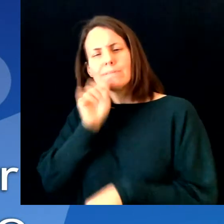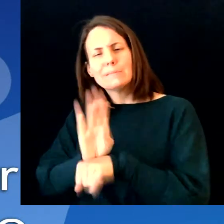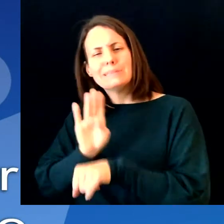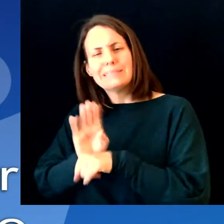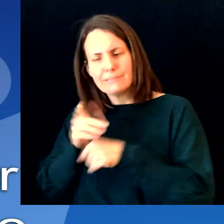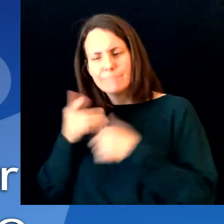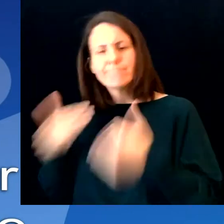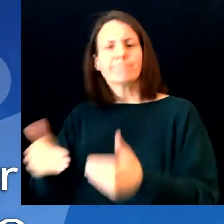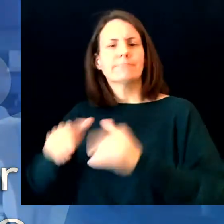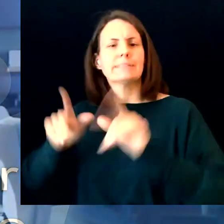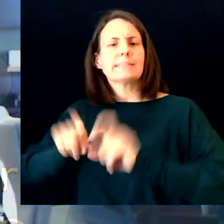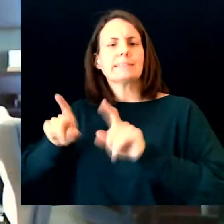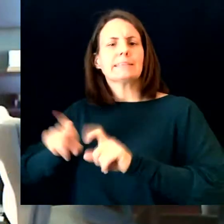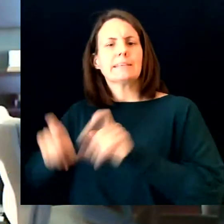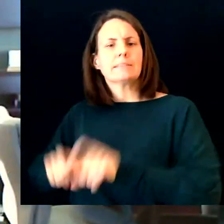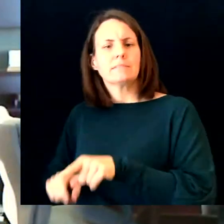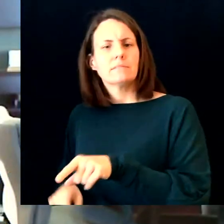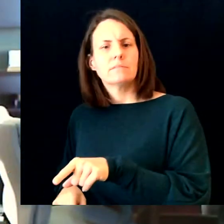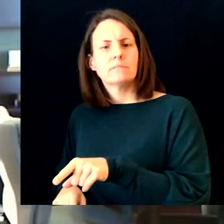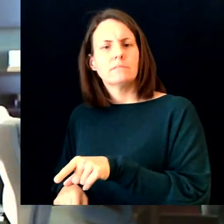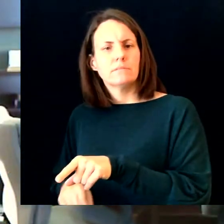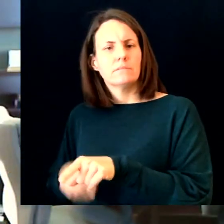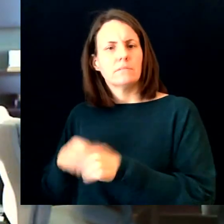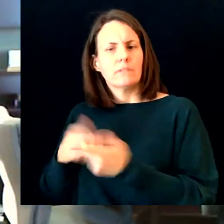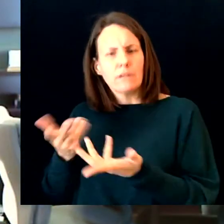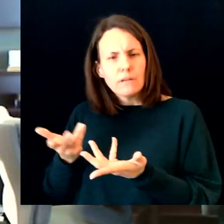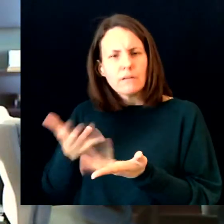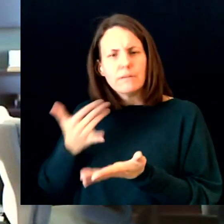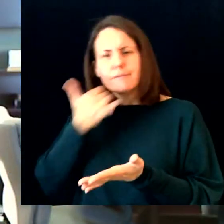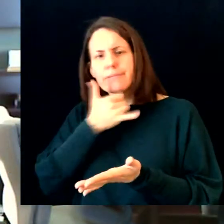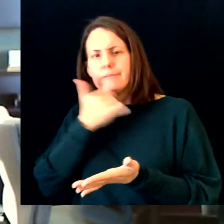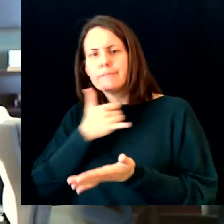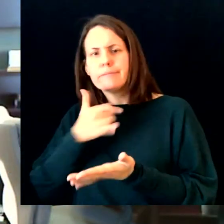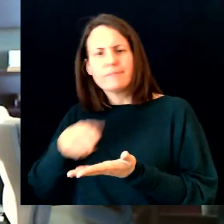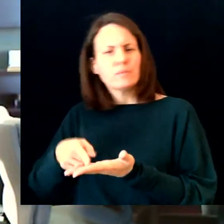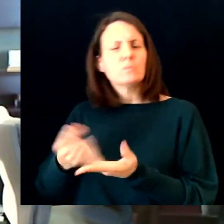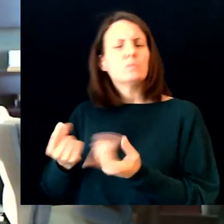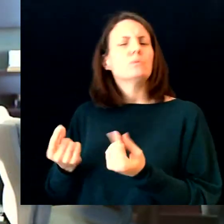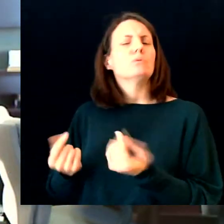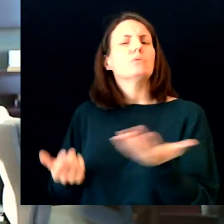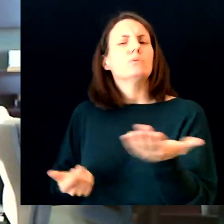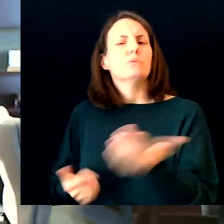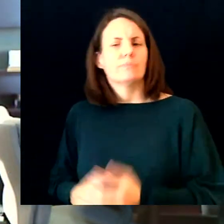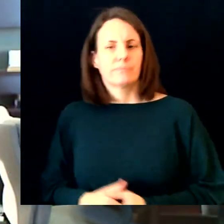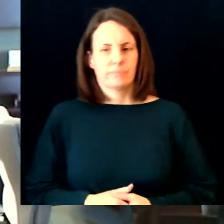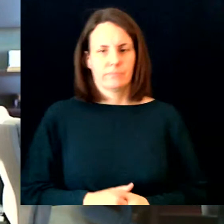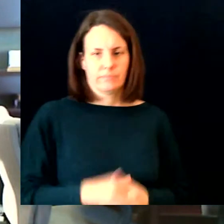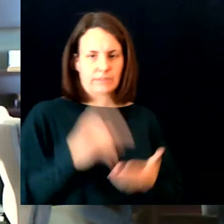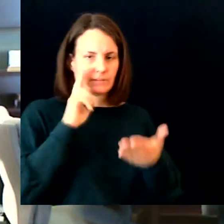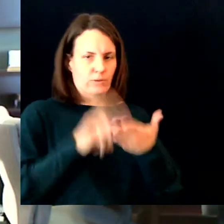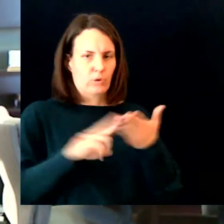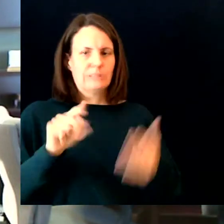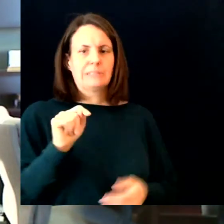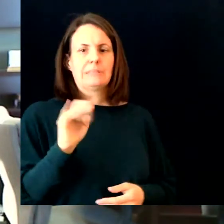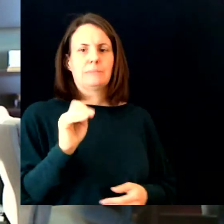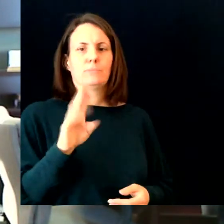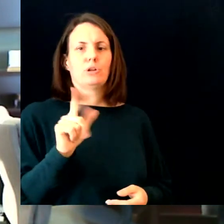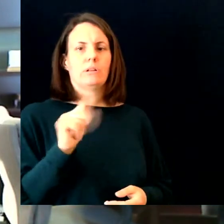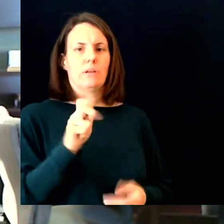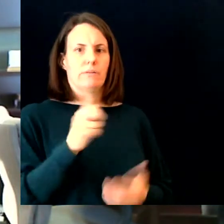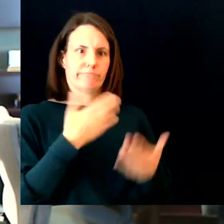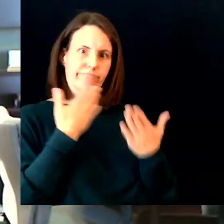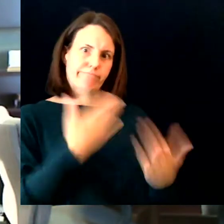really appreciate the question. So let's start with the second half of your question first. The very best thing people can do to make sure that